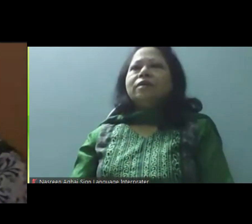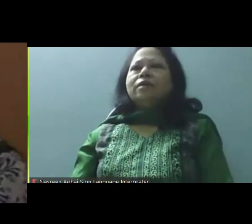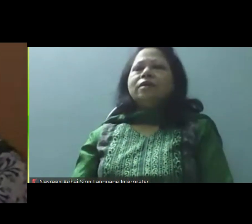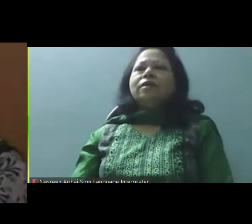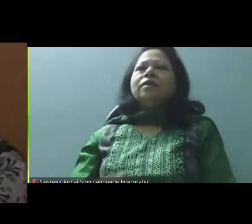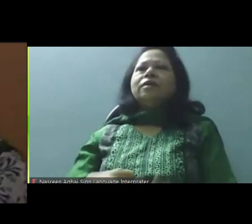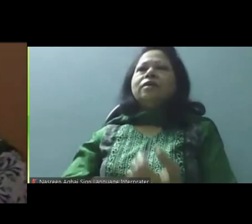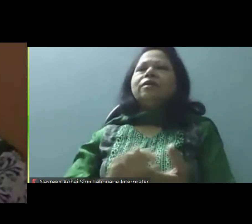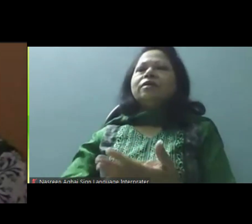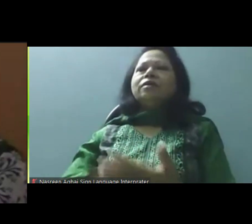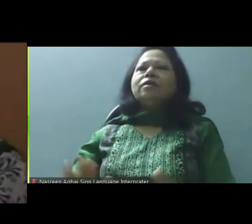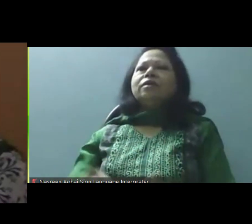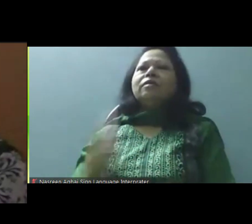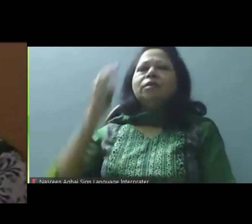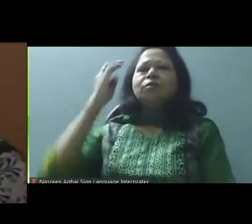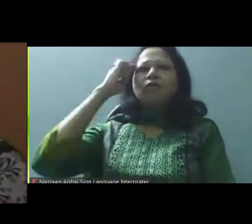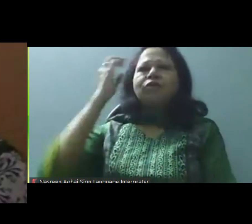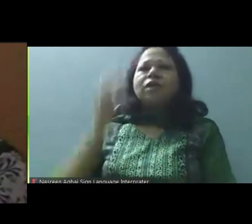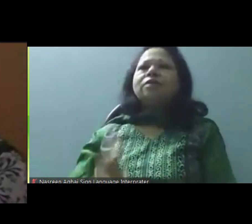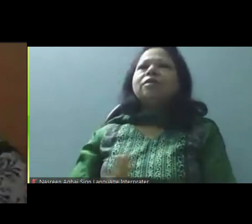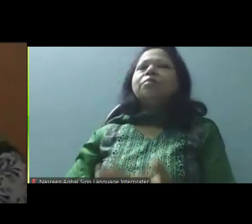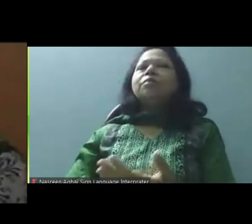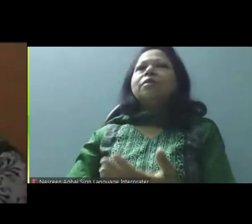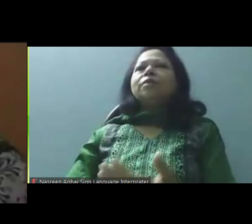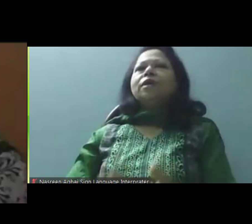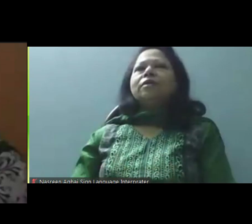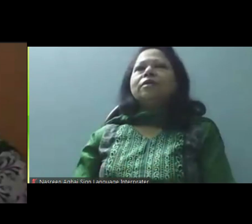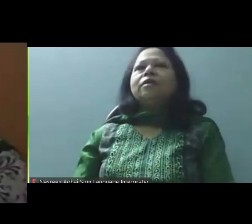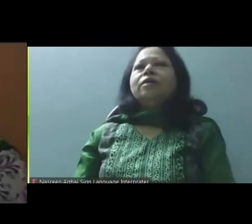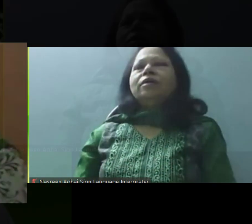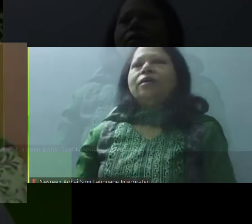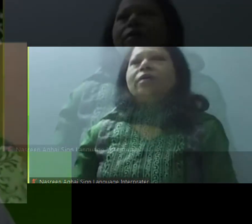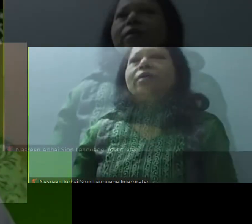Shakila, Professor Memon. Thank you very much.